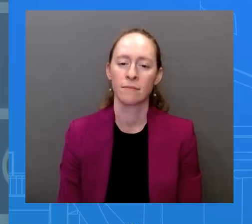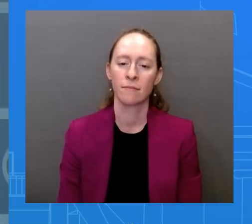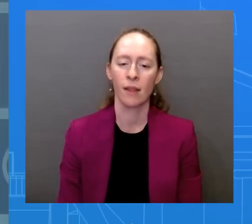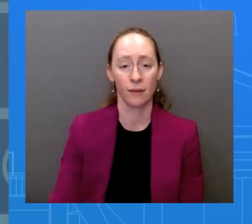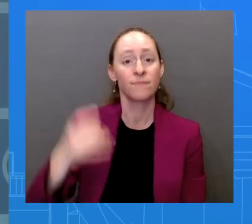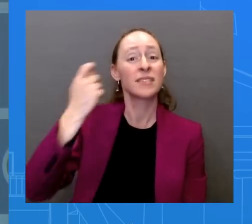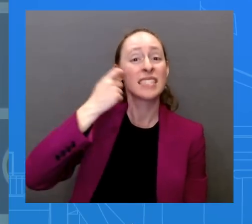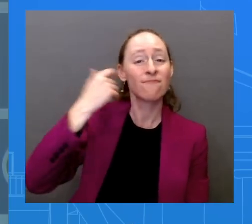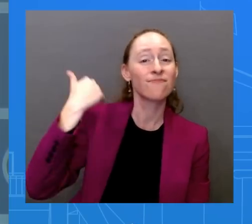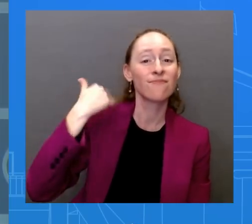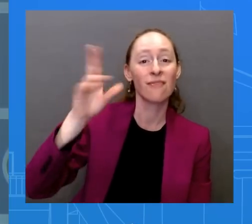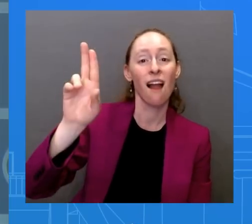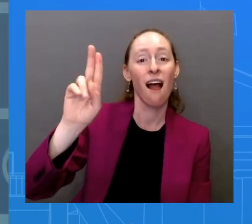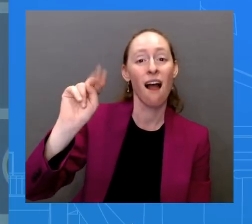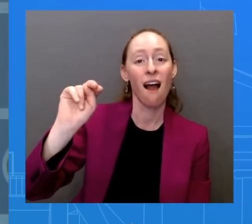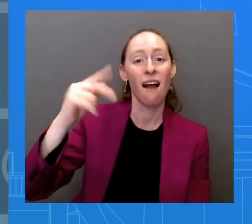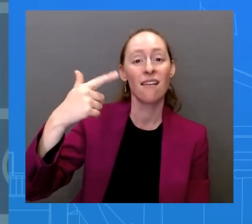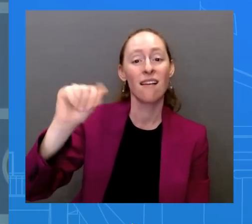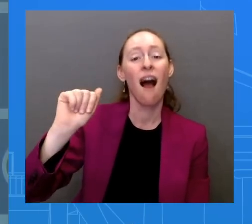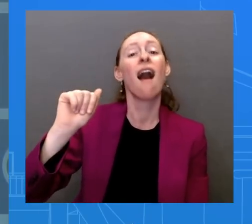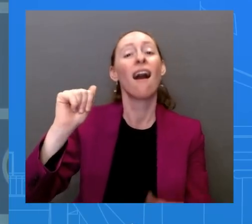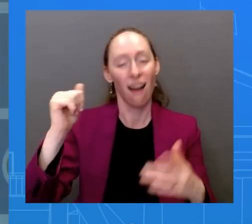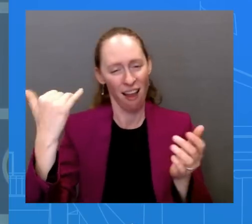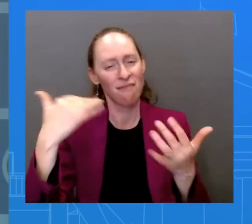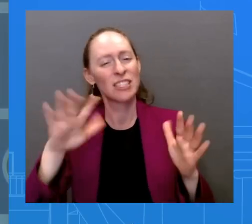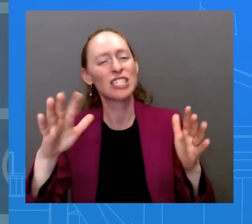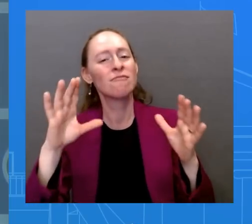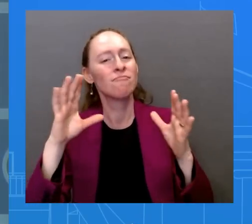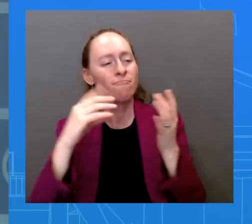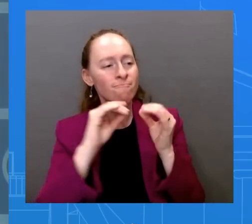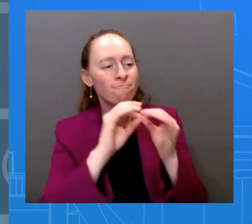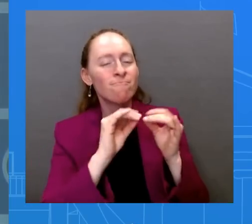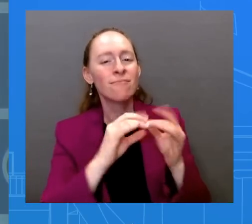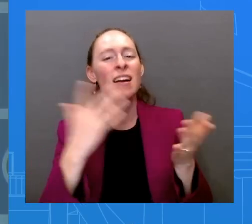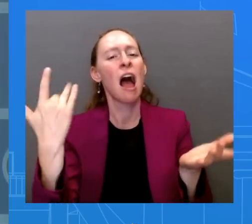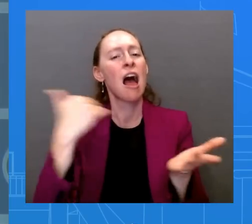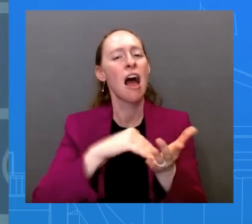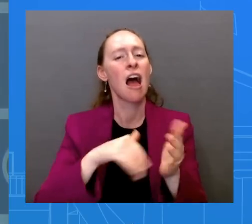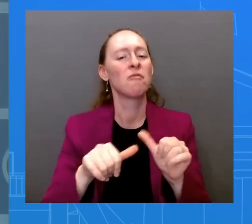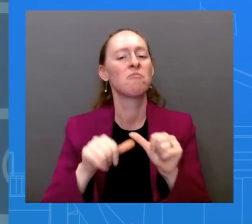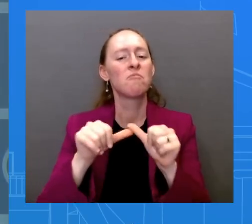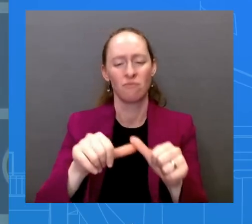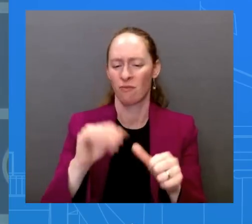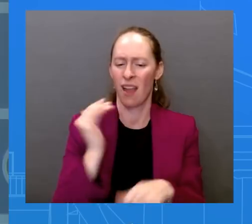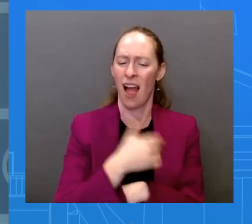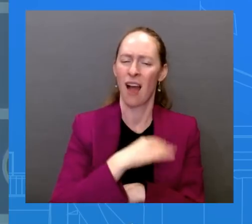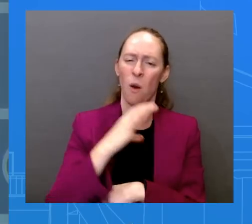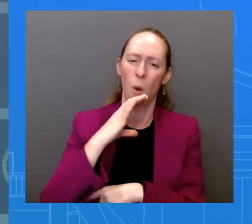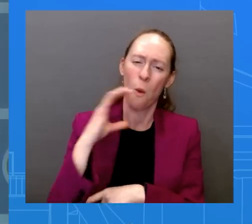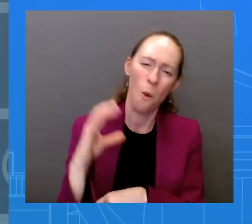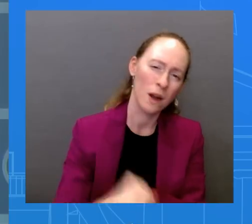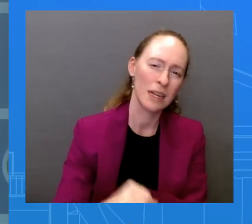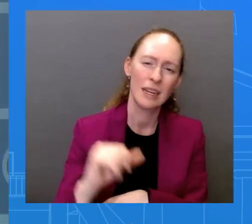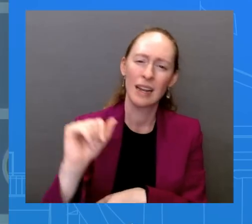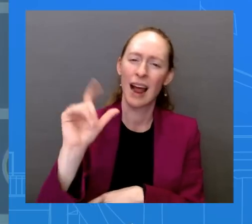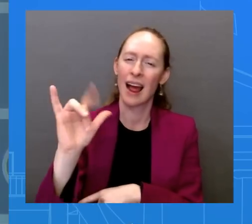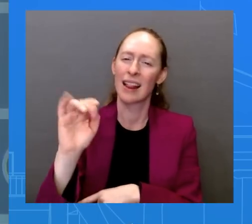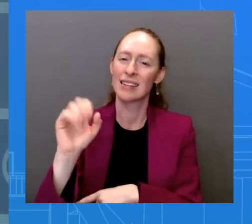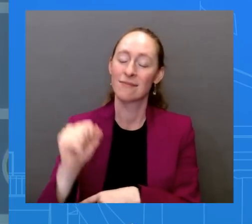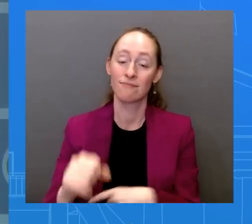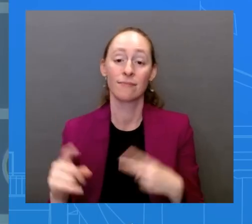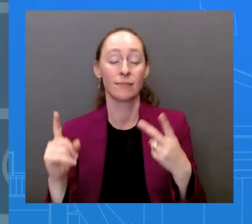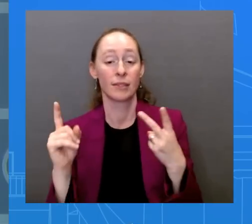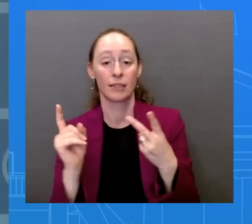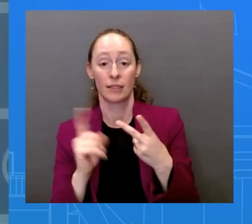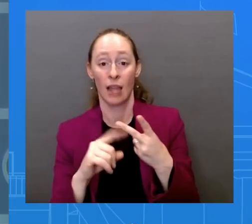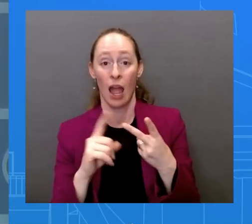valued, deeply valued relationship and one of our oldest allies. On your second question, you're right, COVID certainly has delayed many